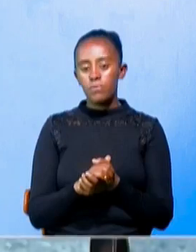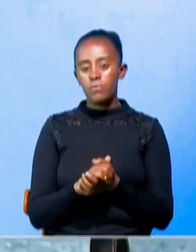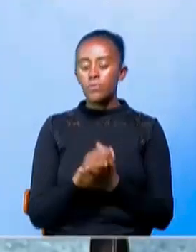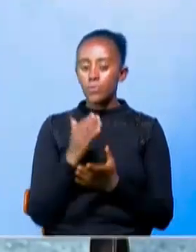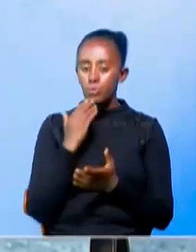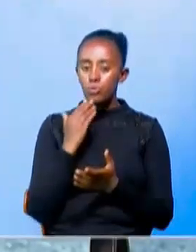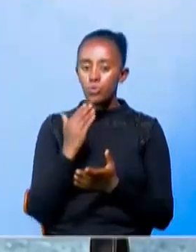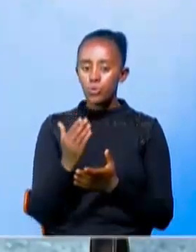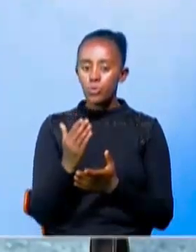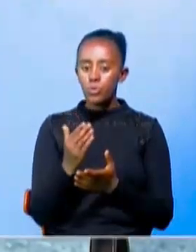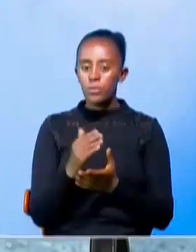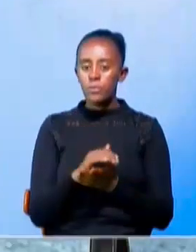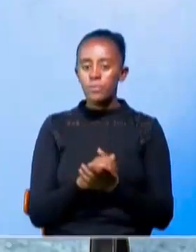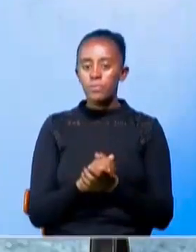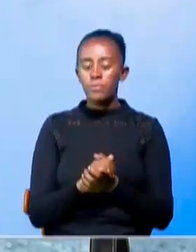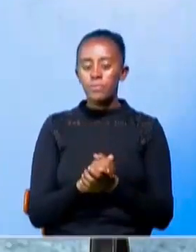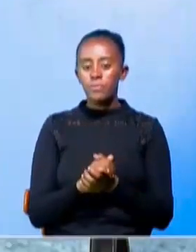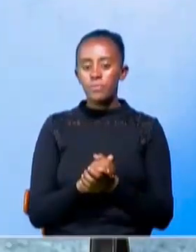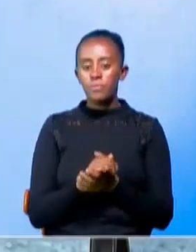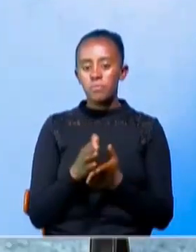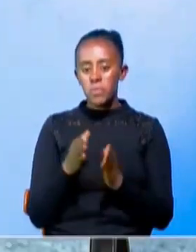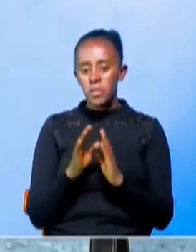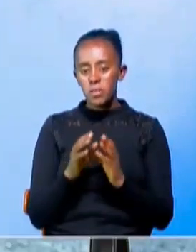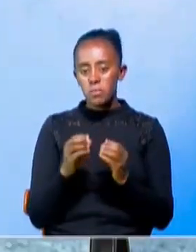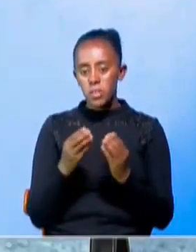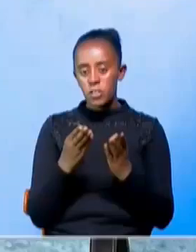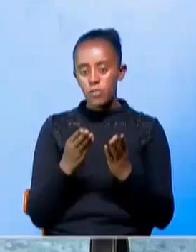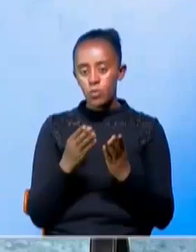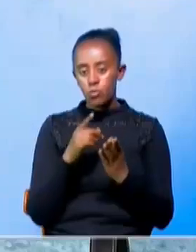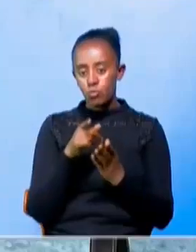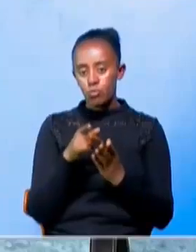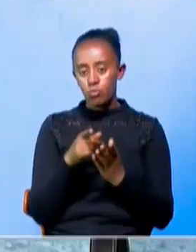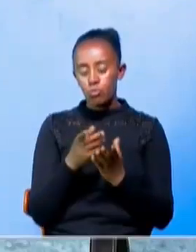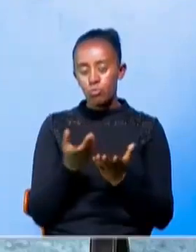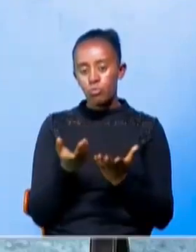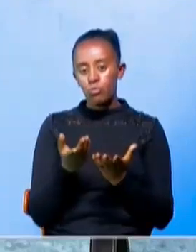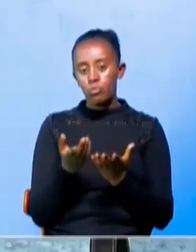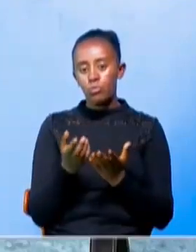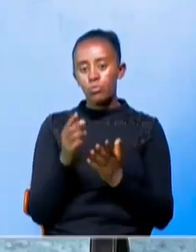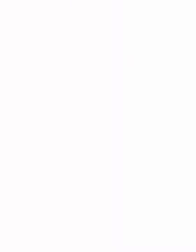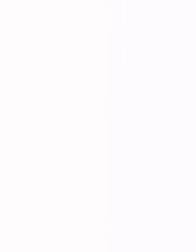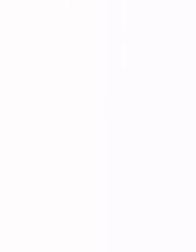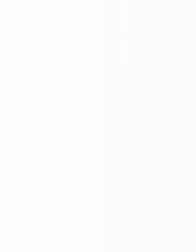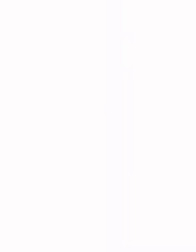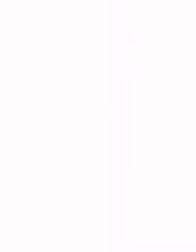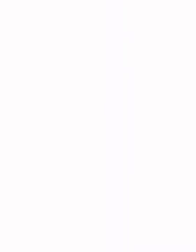Good. Let me give you 3 minutes.